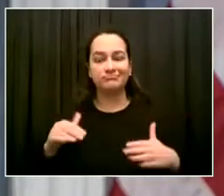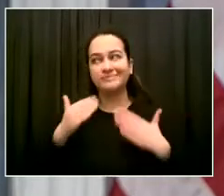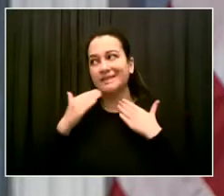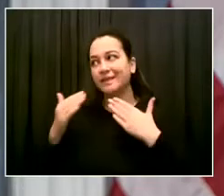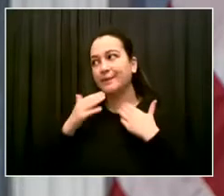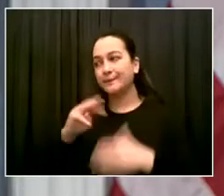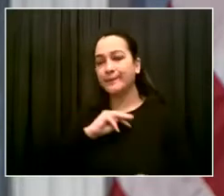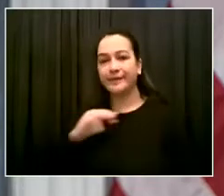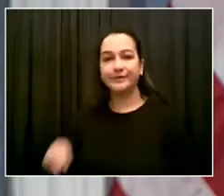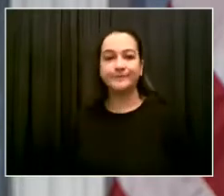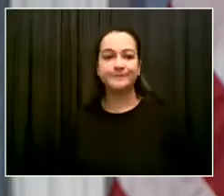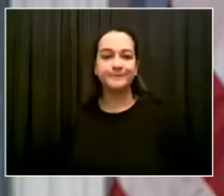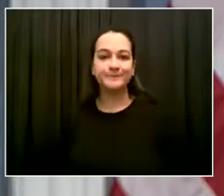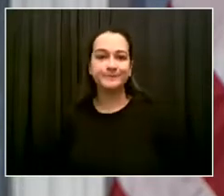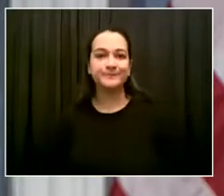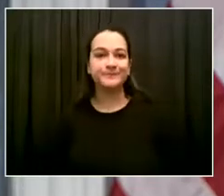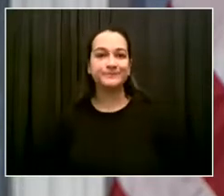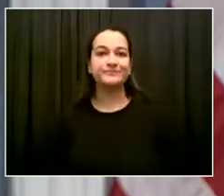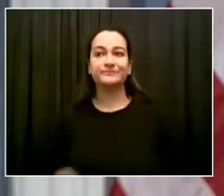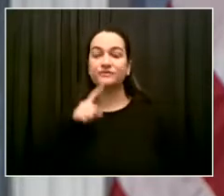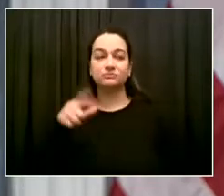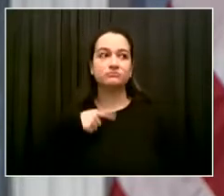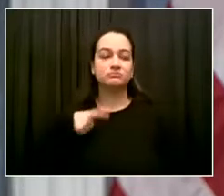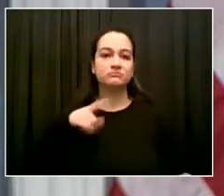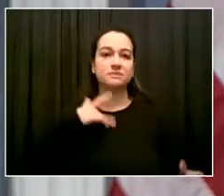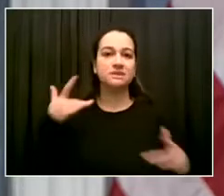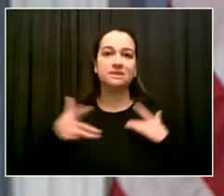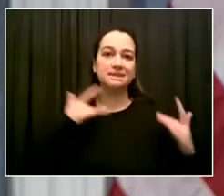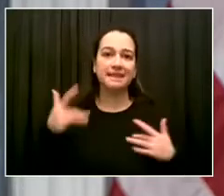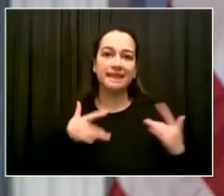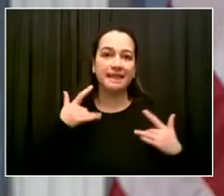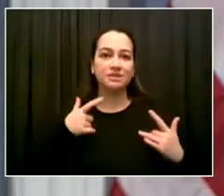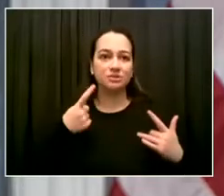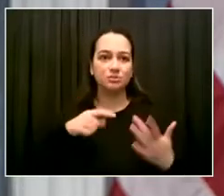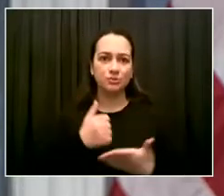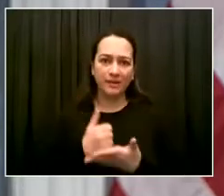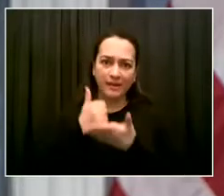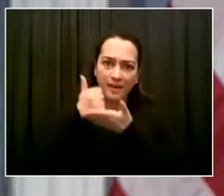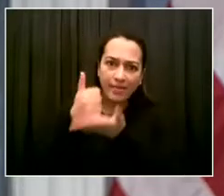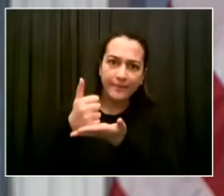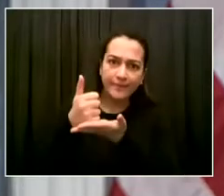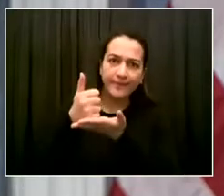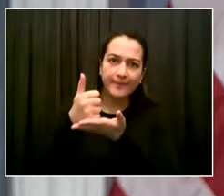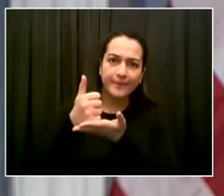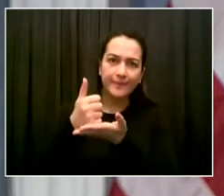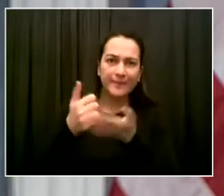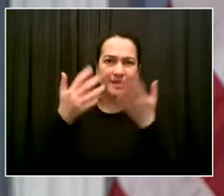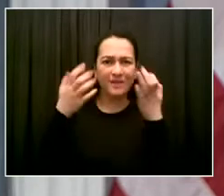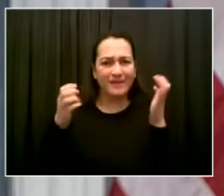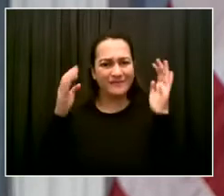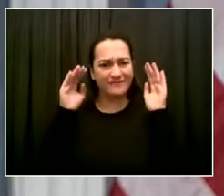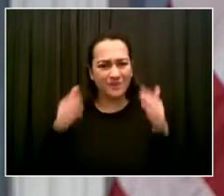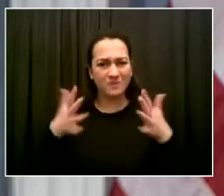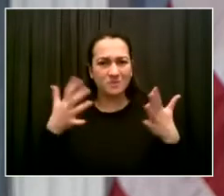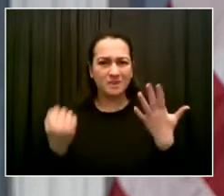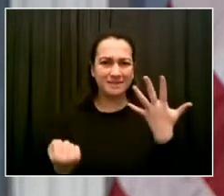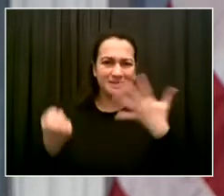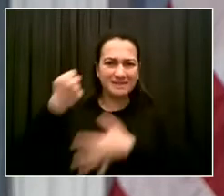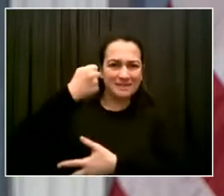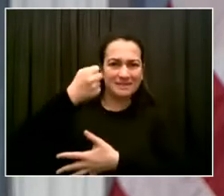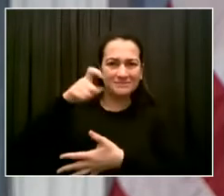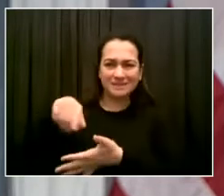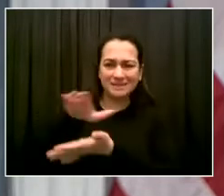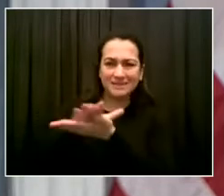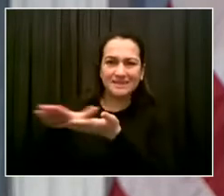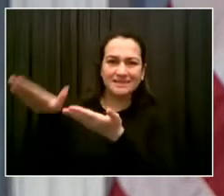that we will be back out in force with additional resources on basket collections and a new program called the